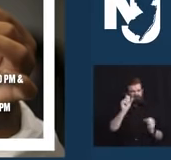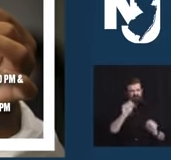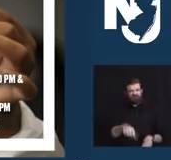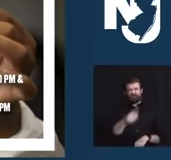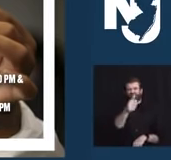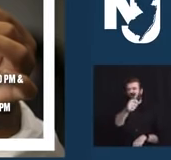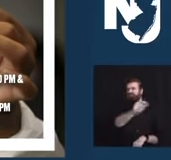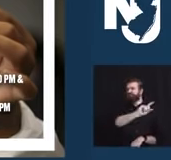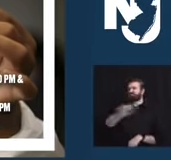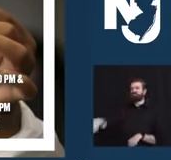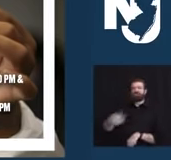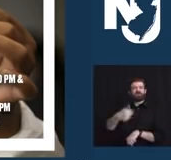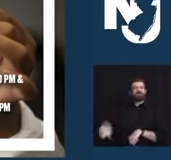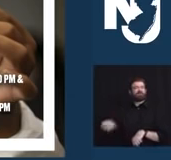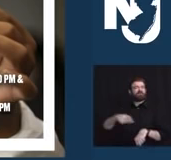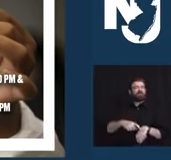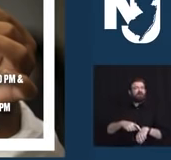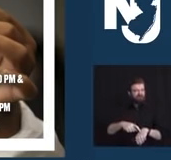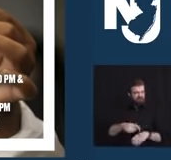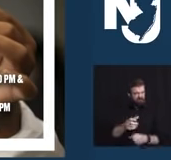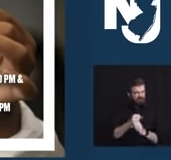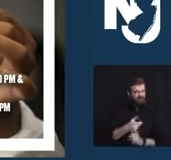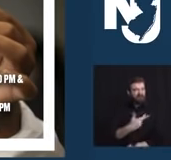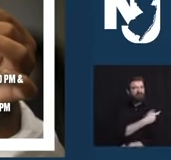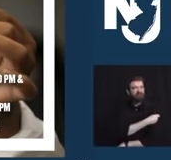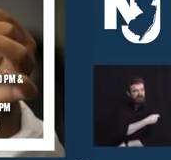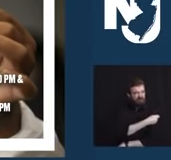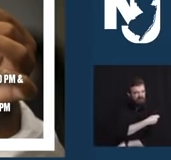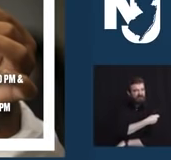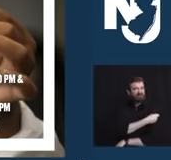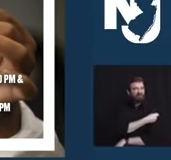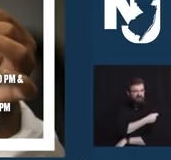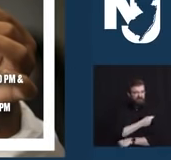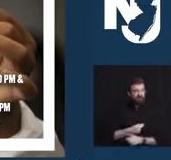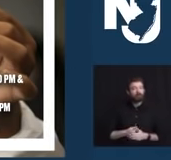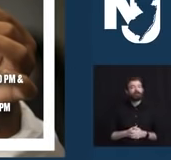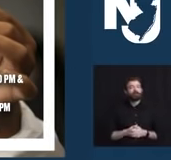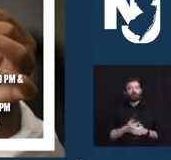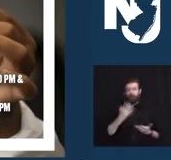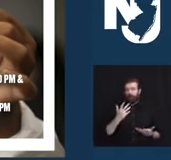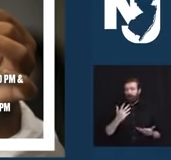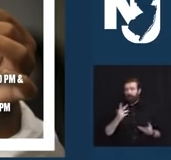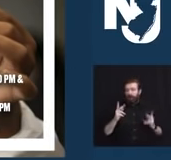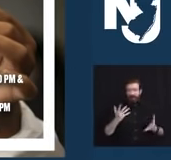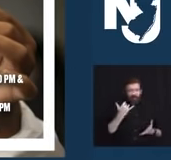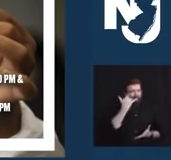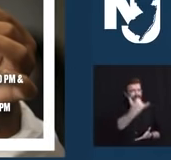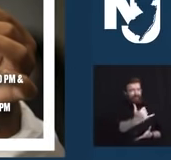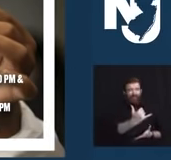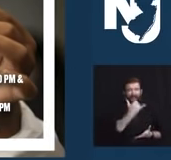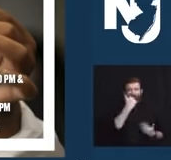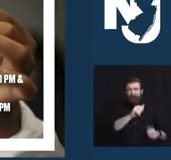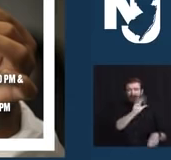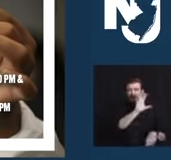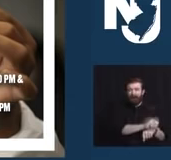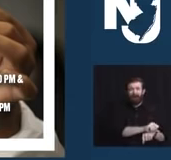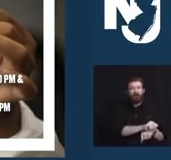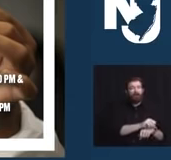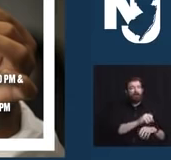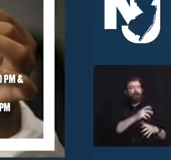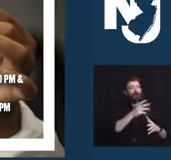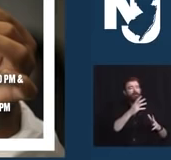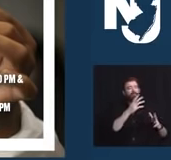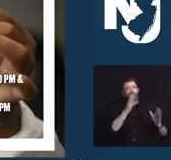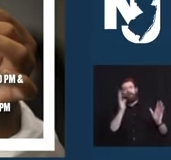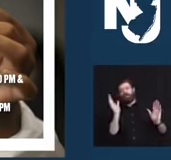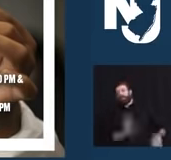yet gotten their shot is because they tried to make an appointment and were discouraged by the wait time, or they found that available appointments that